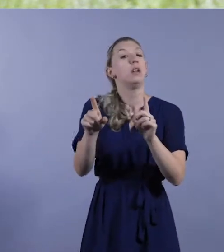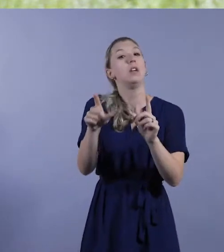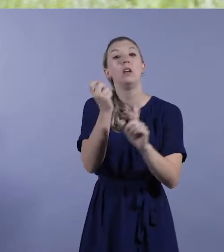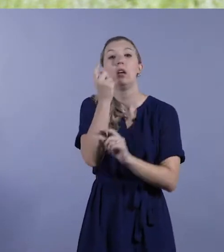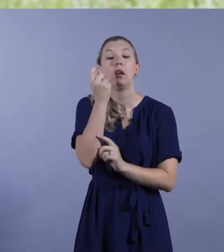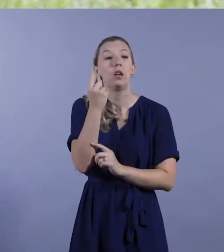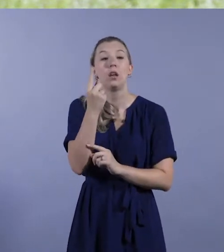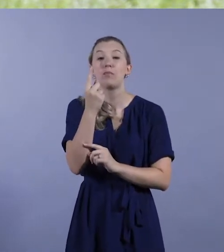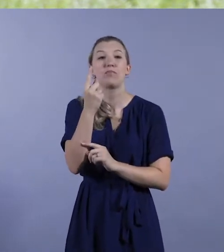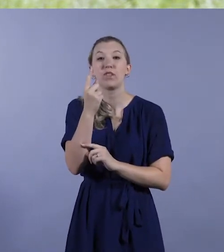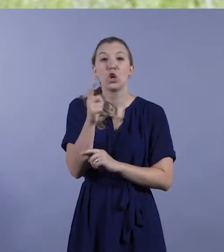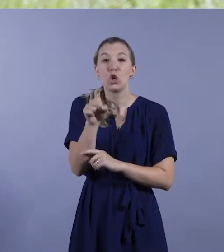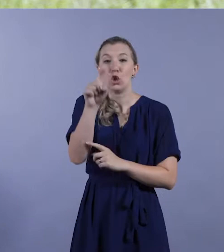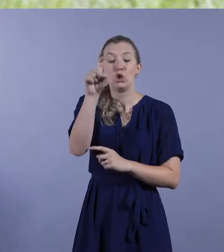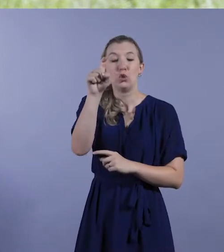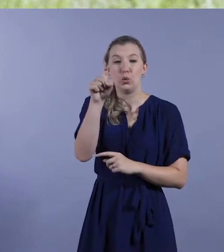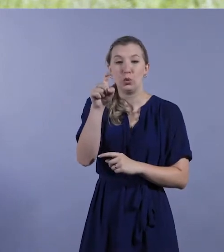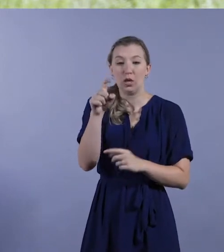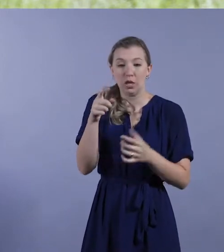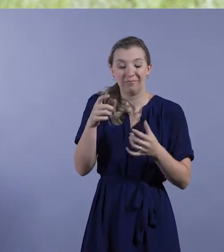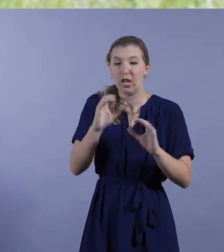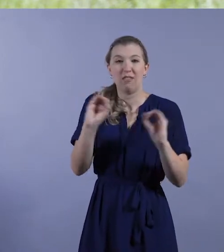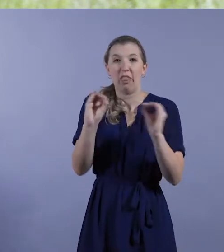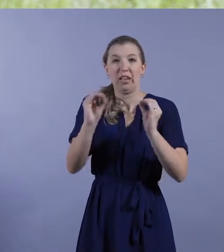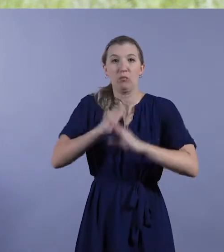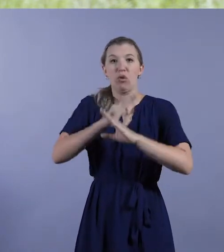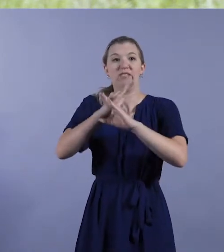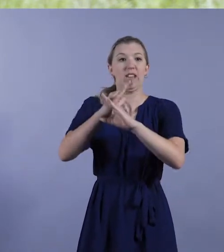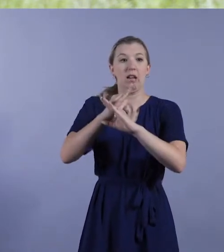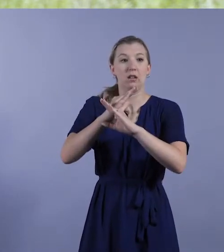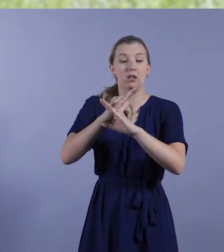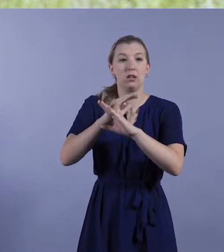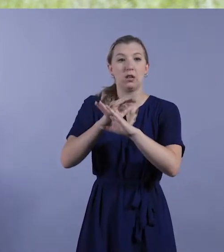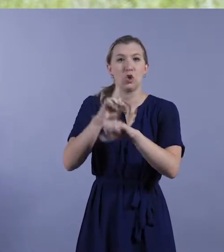that precludes you from doing that at this moment.